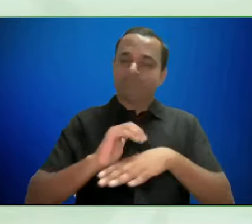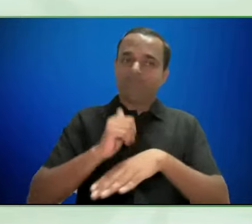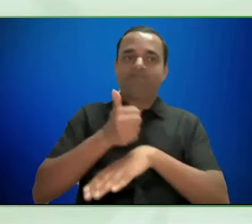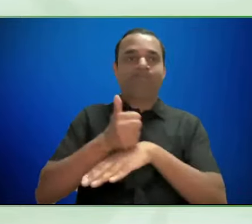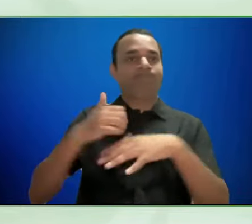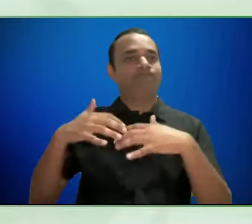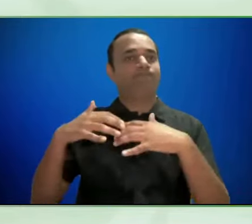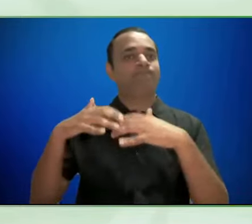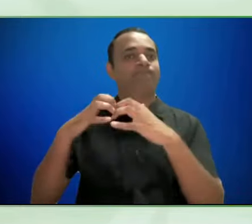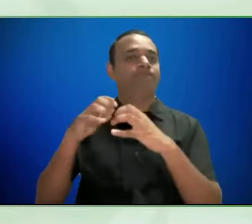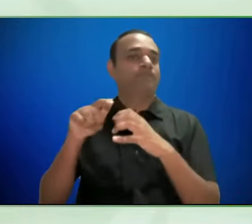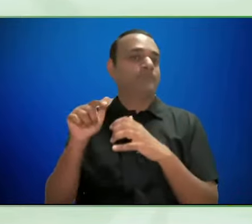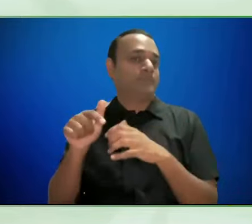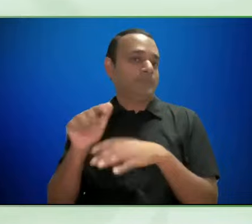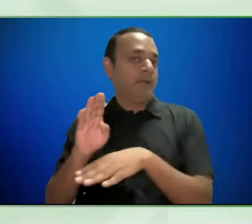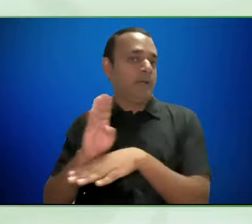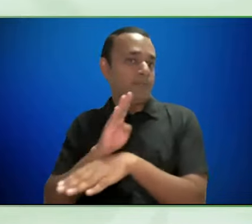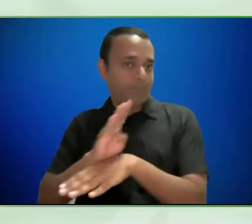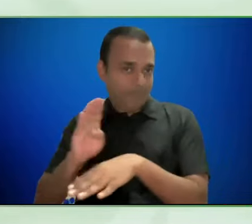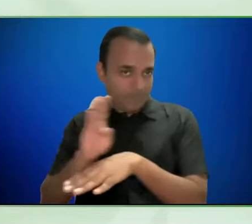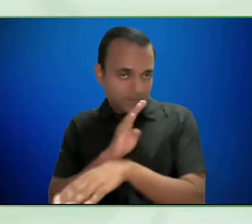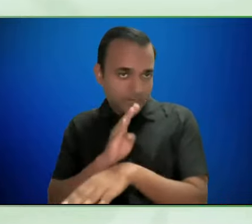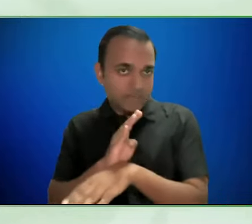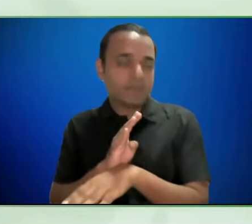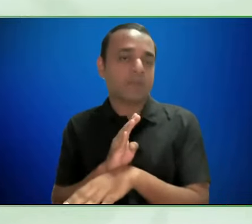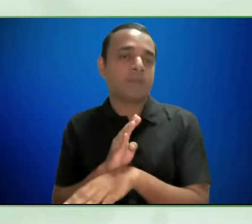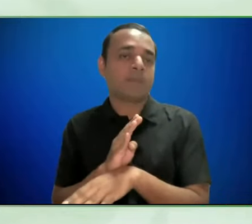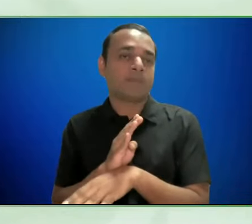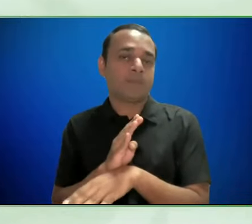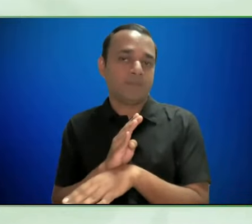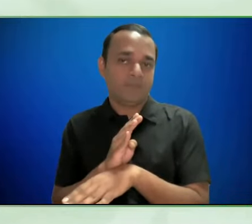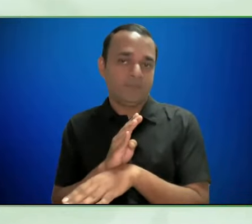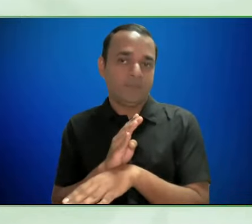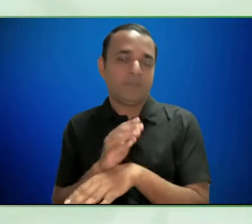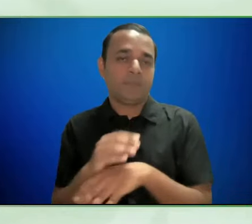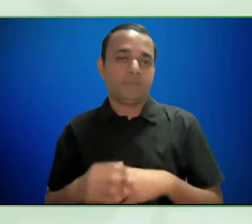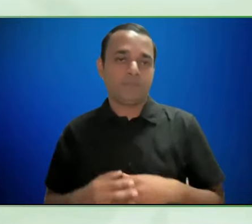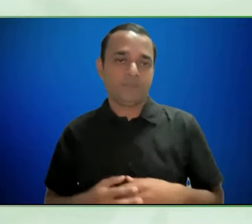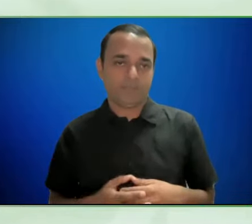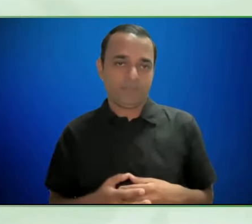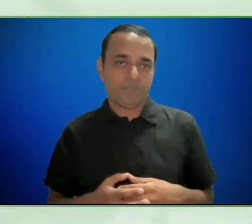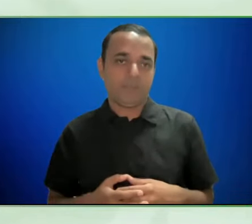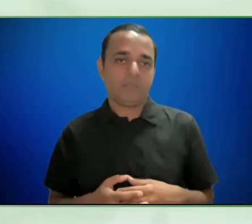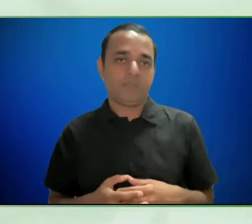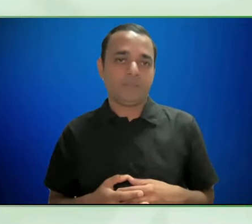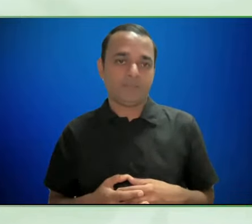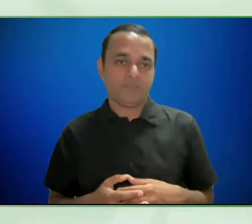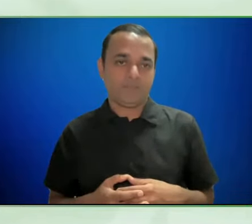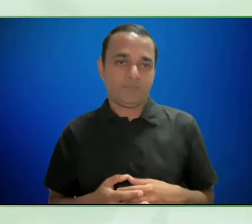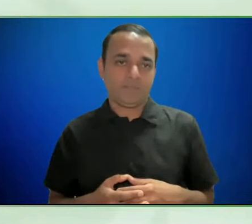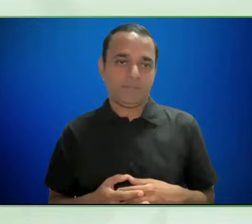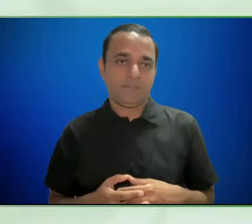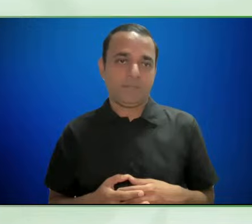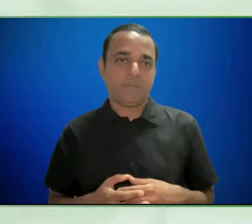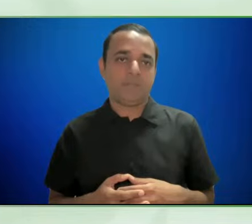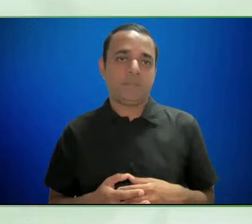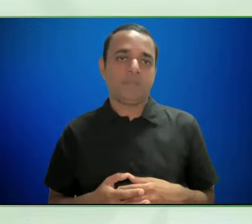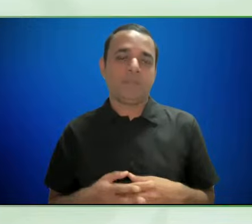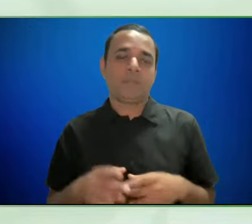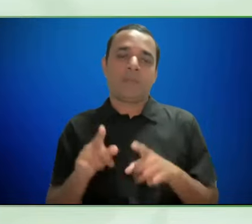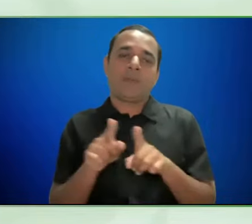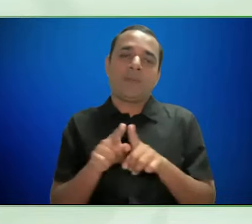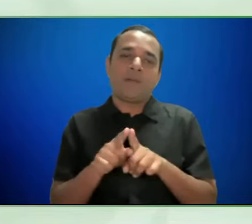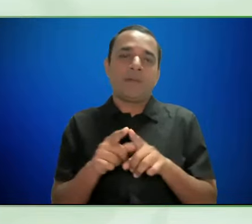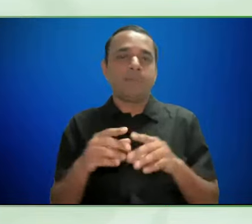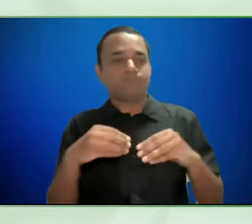was centered on the idea and to create a personal budget for Fionn and his own financial